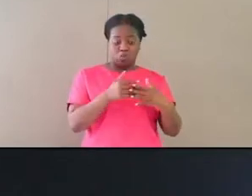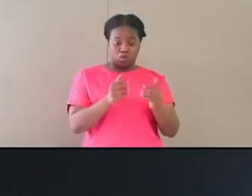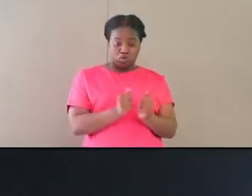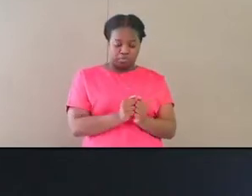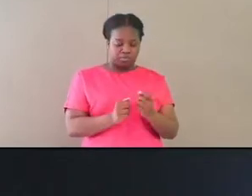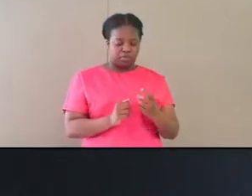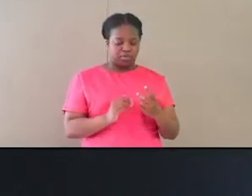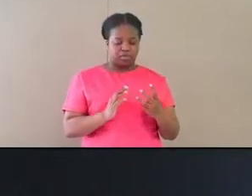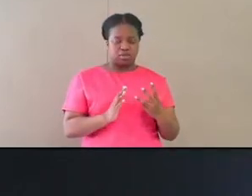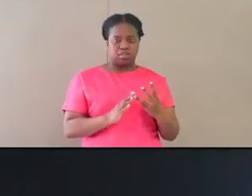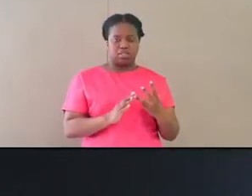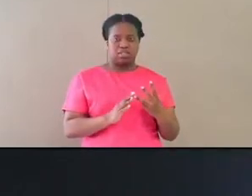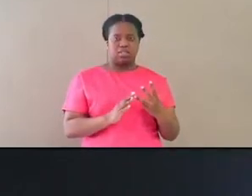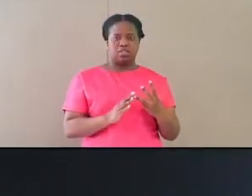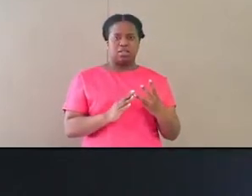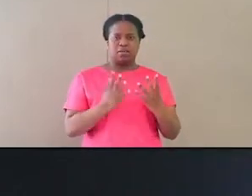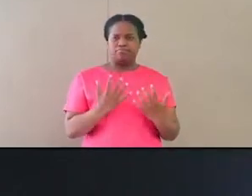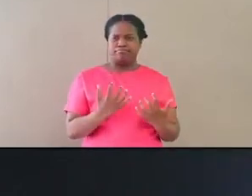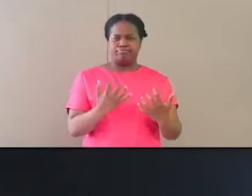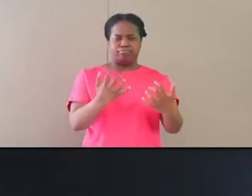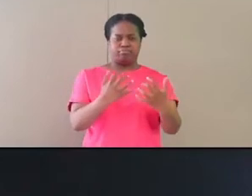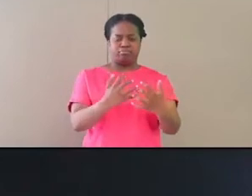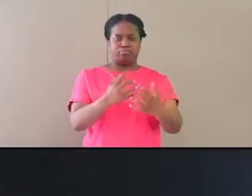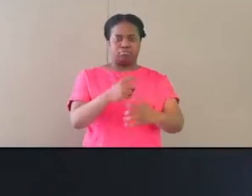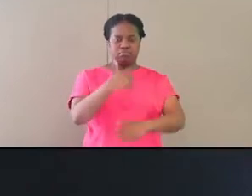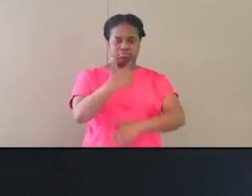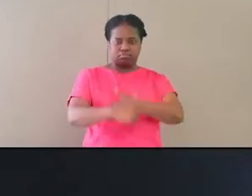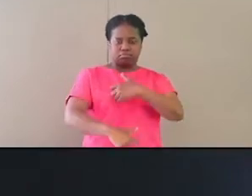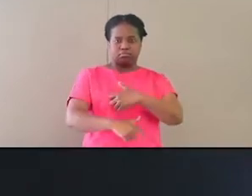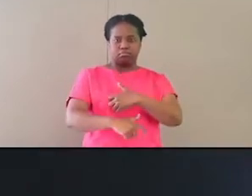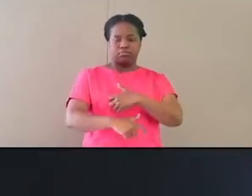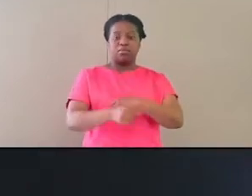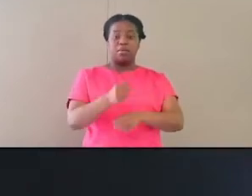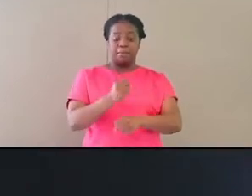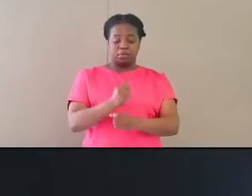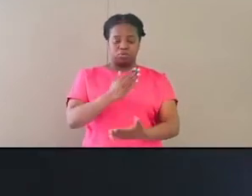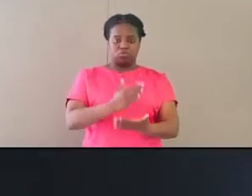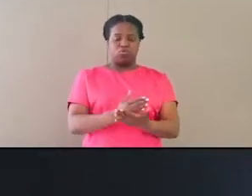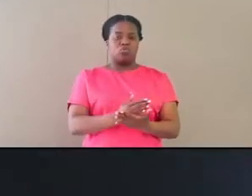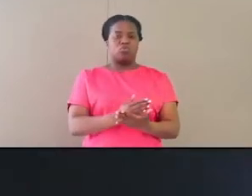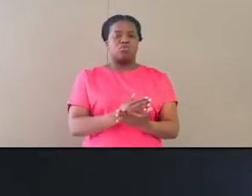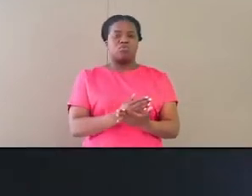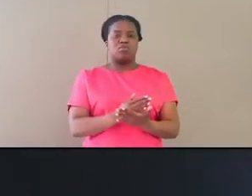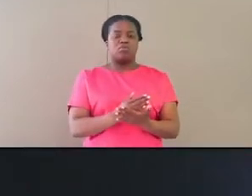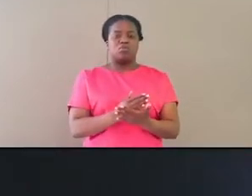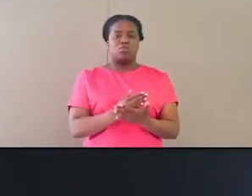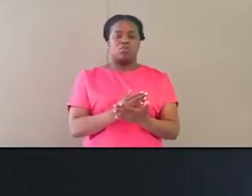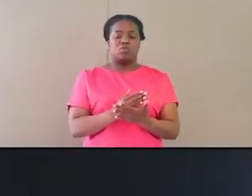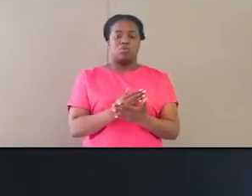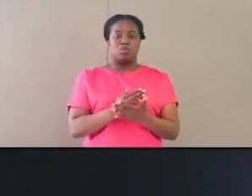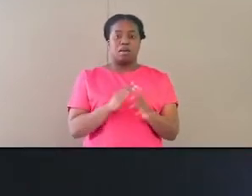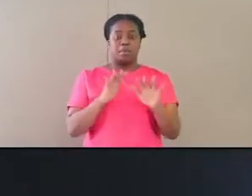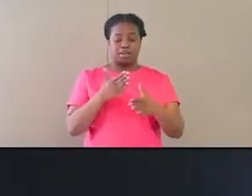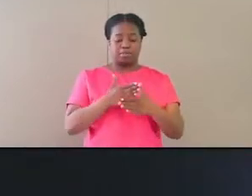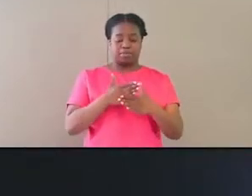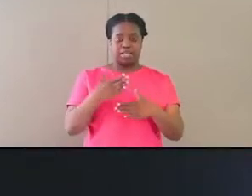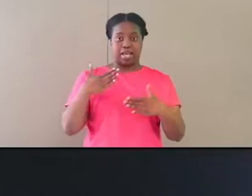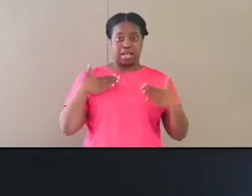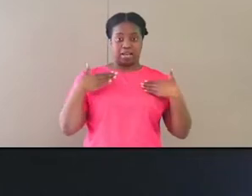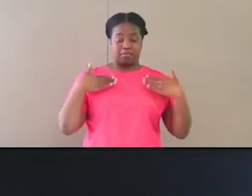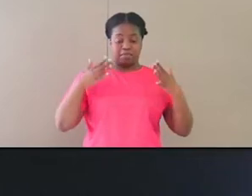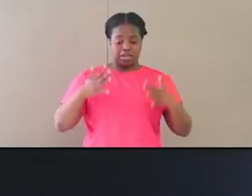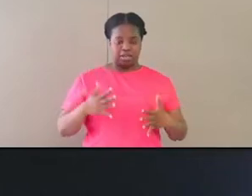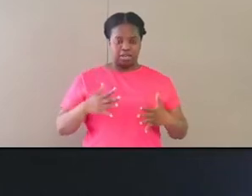seminars to ensure that the social security administrators are